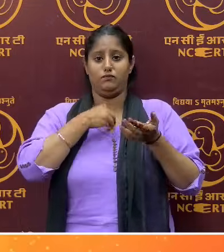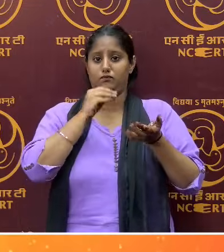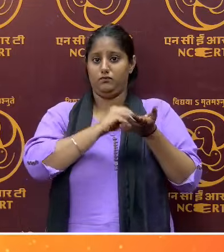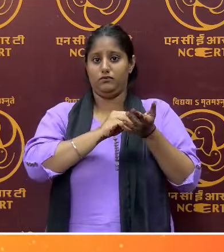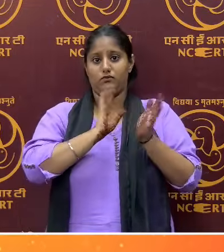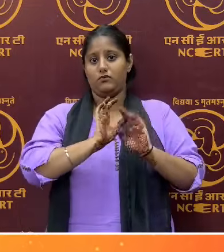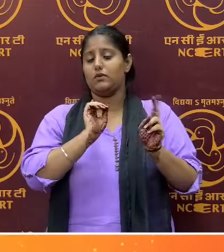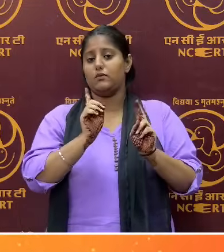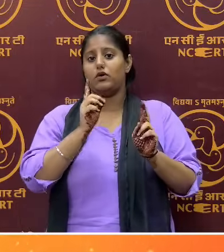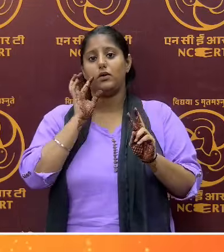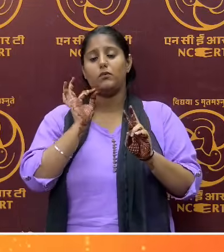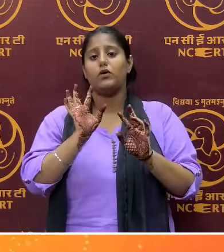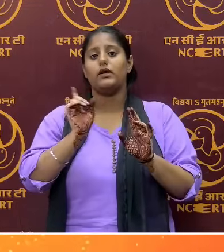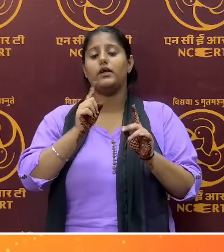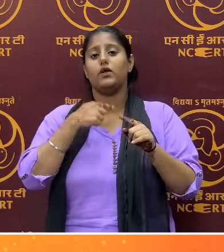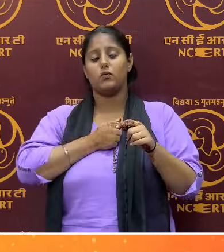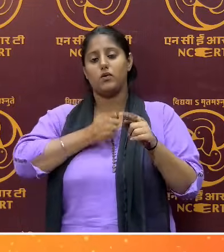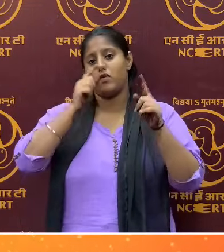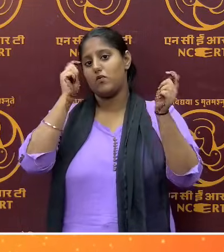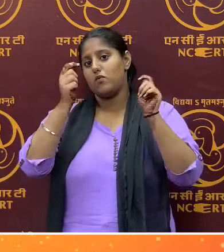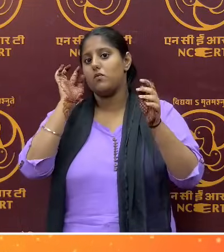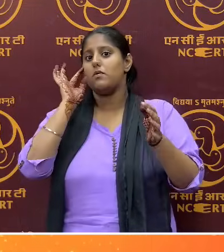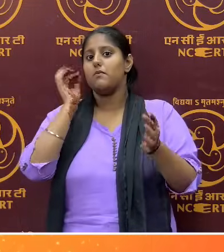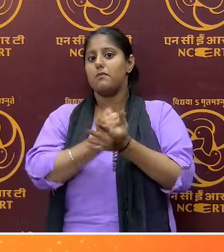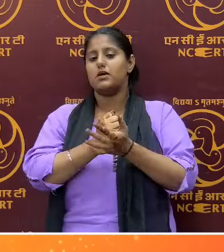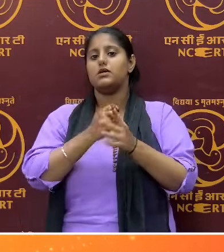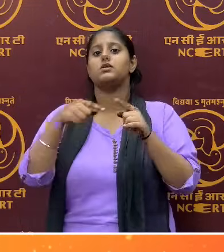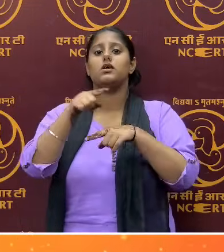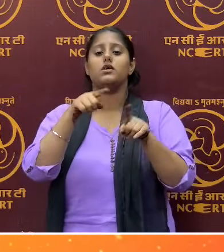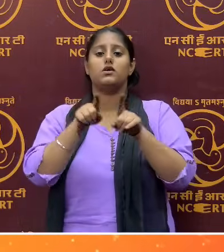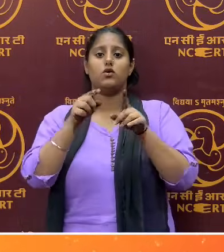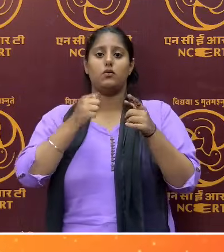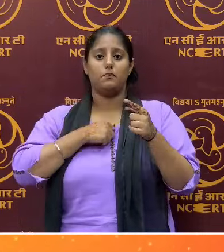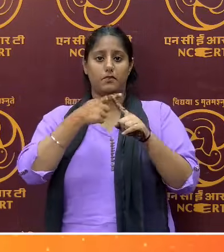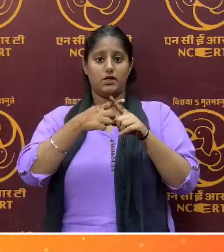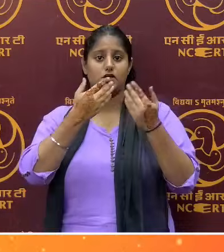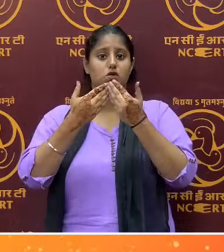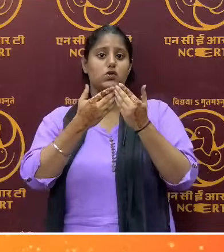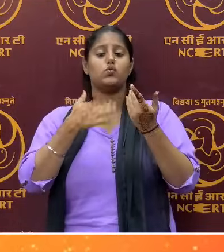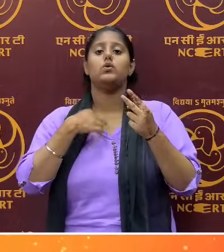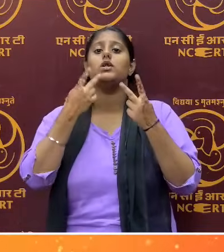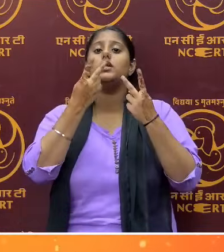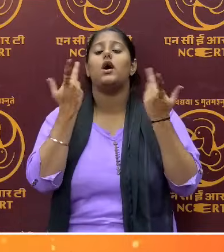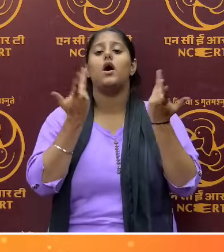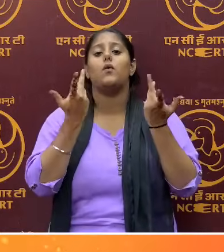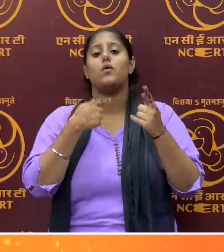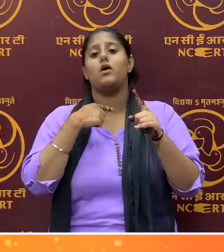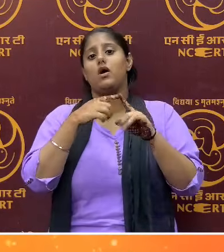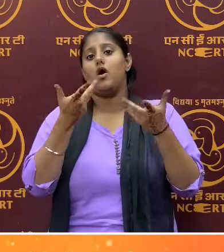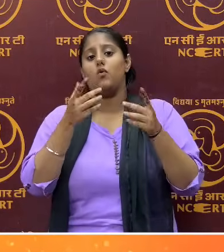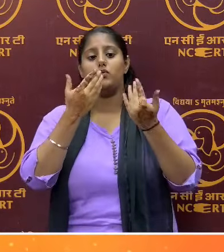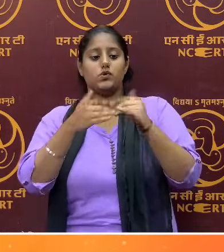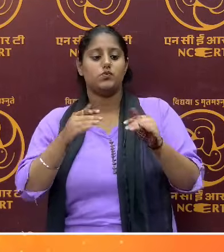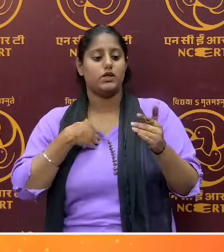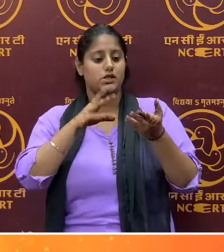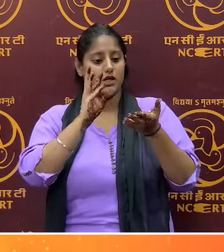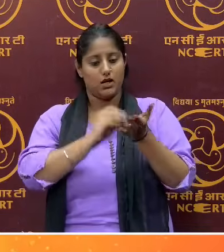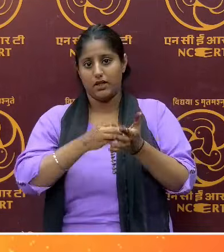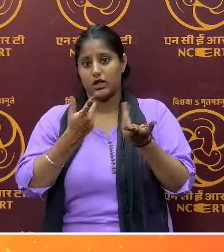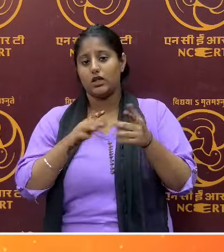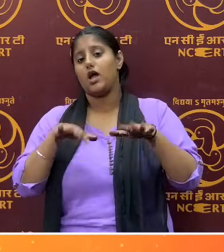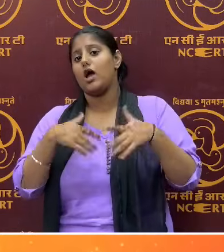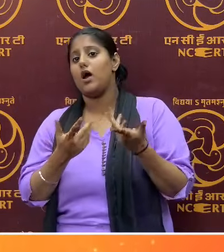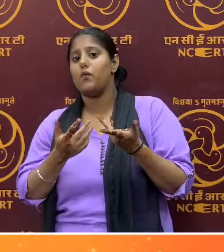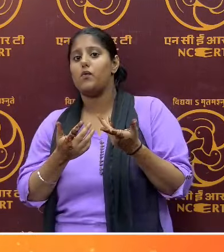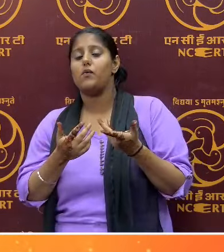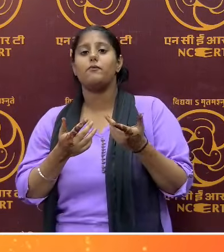principal, you can see that where the school dashboard is look like, and how many students are auto closed, what type of next